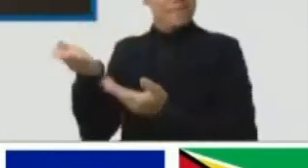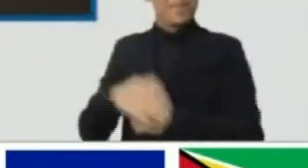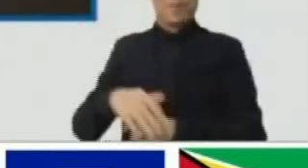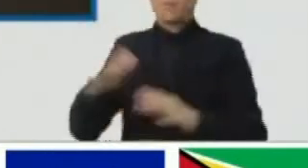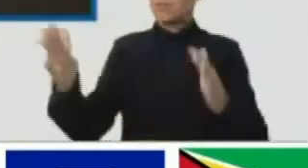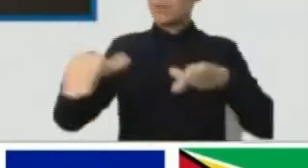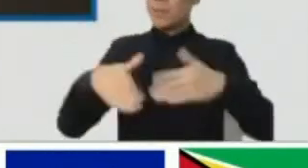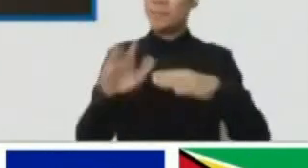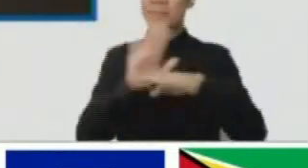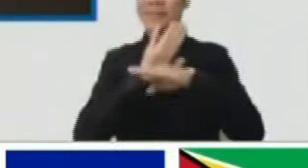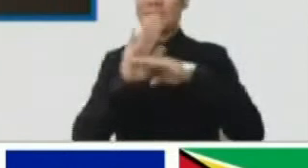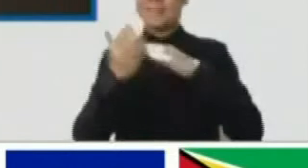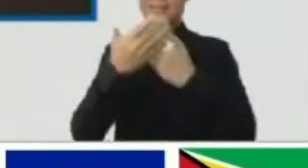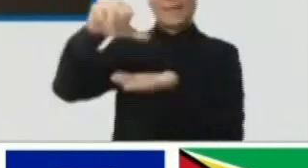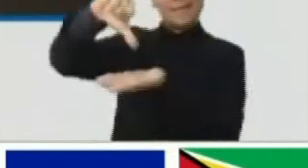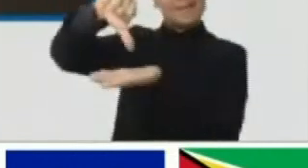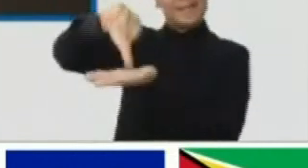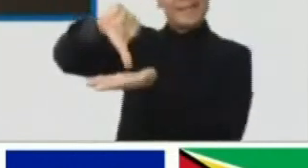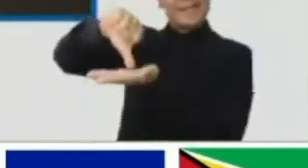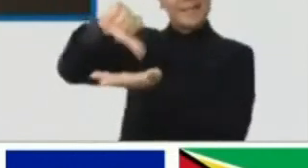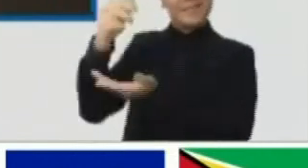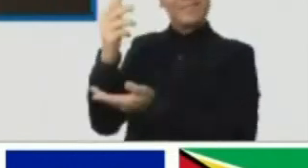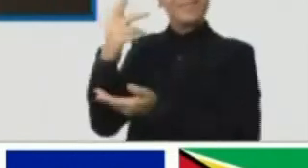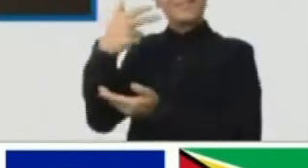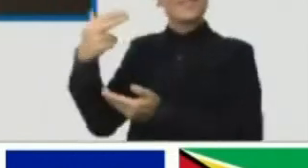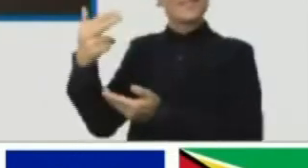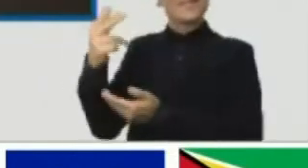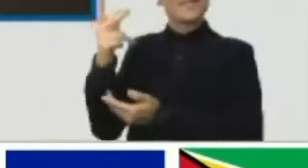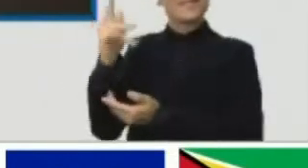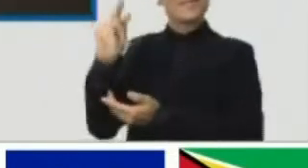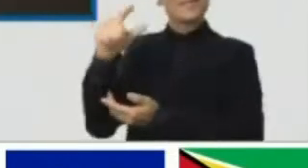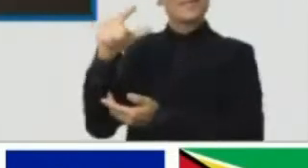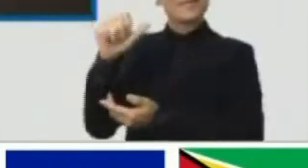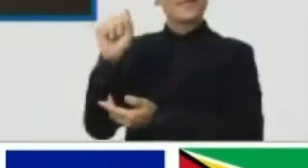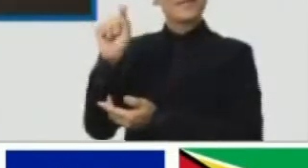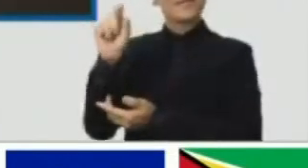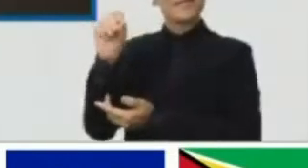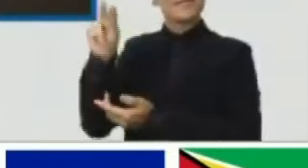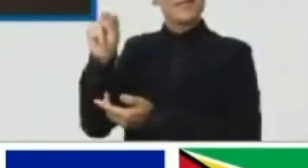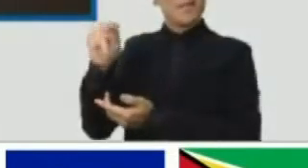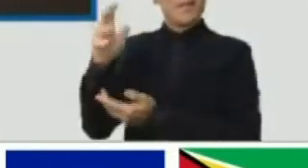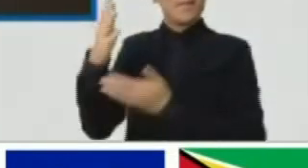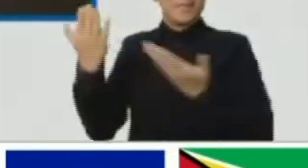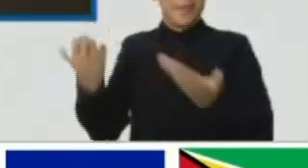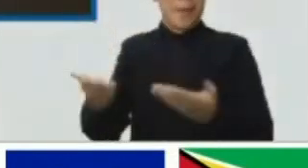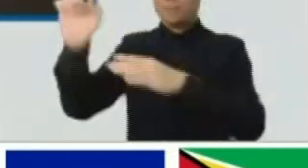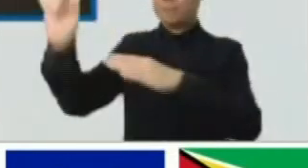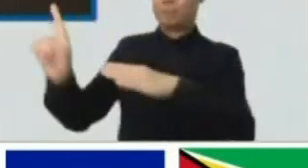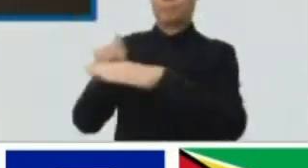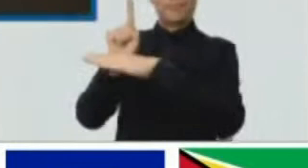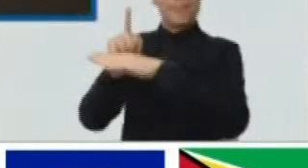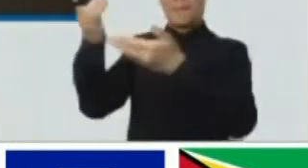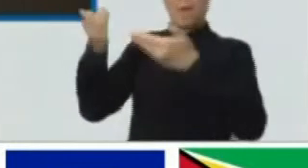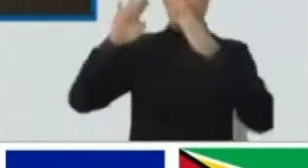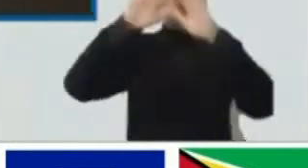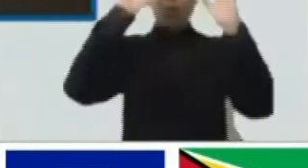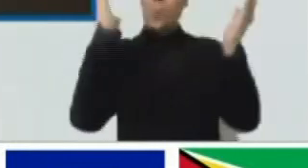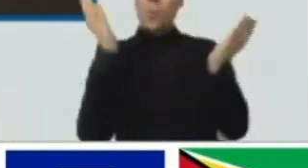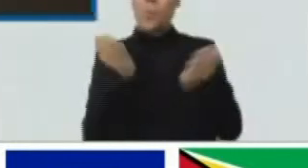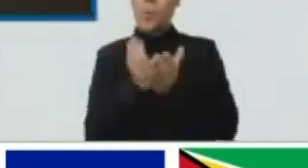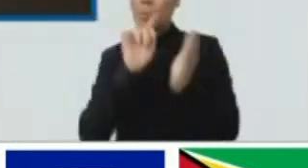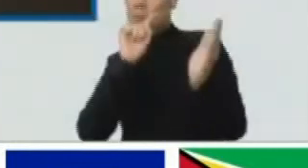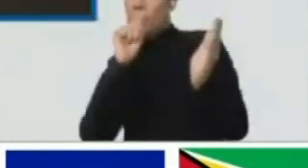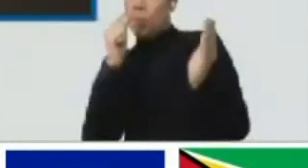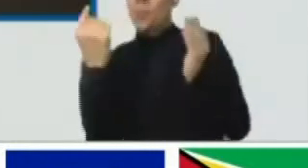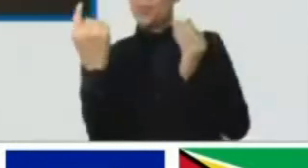participation from persons around the world. And at this time, we will step to the virtual space where we have remarks from the